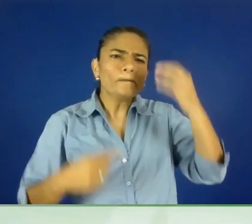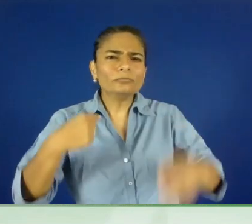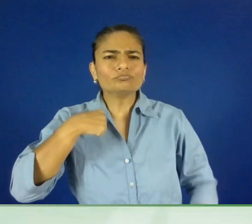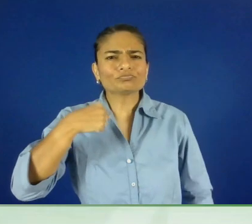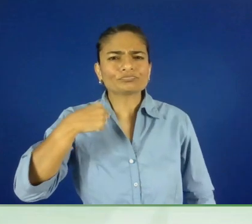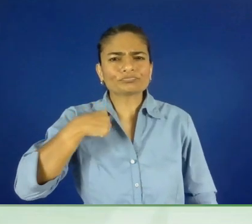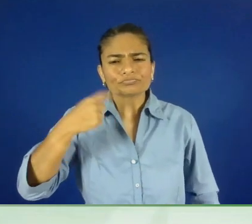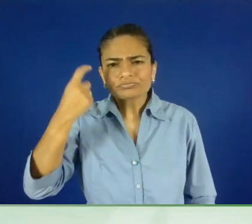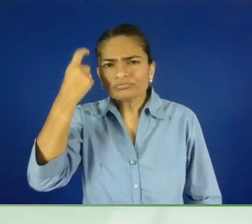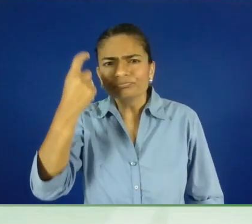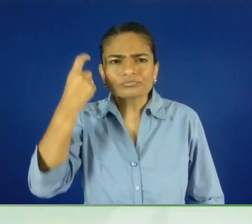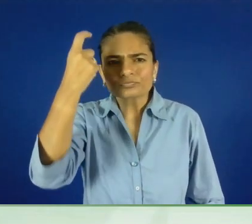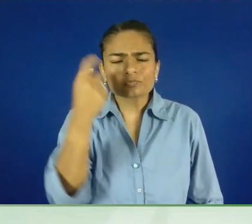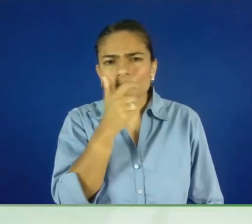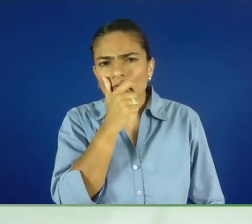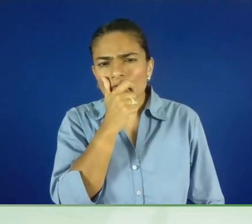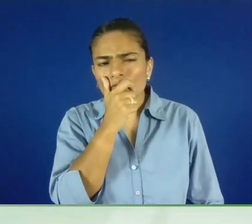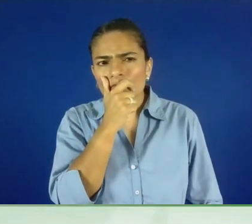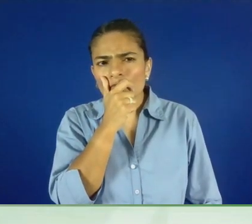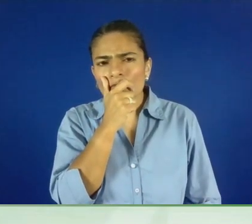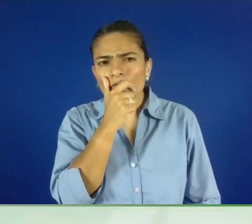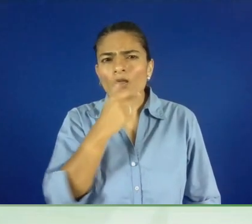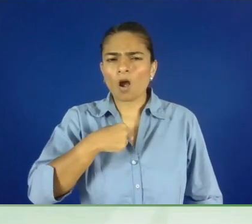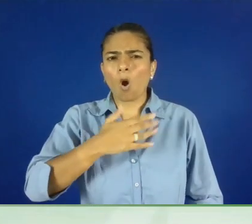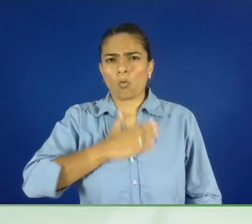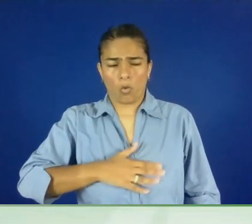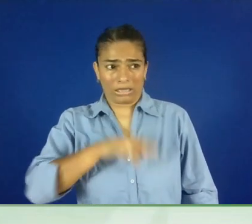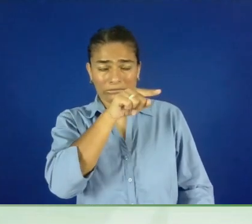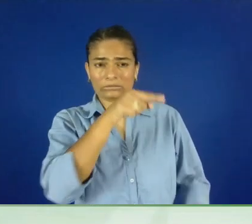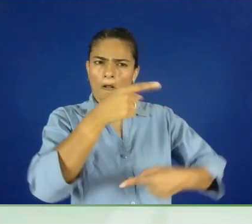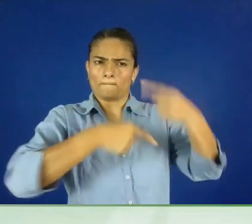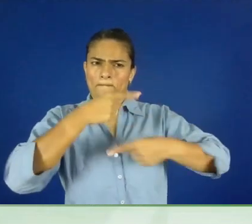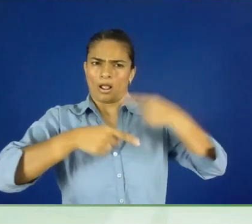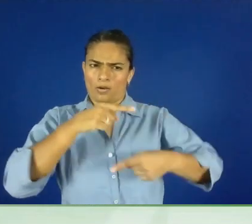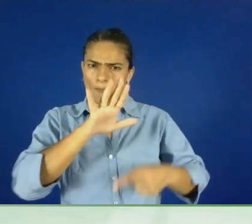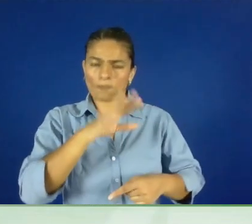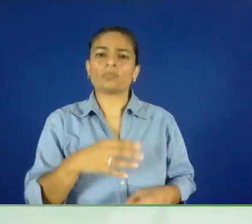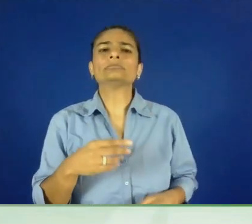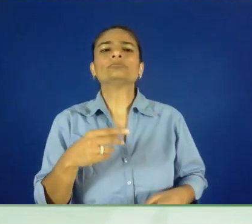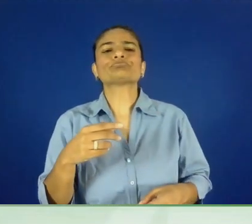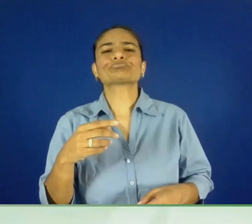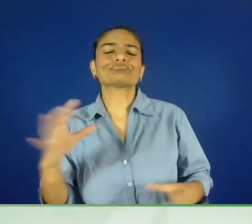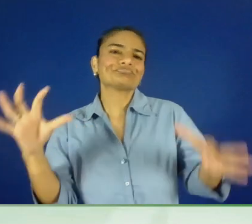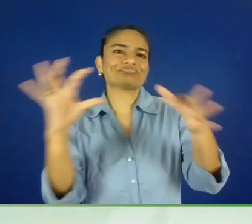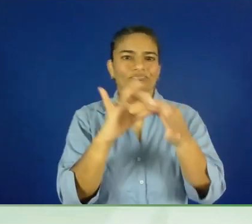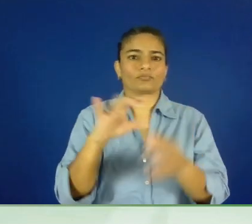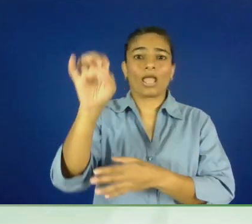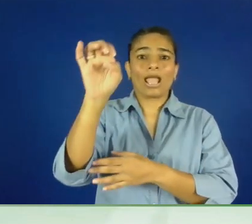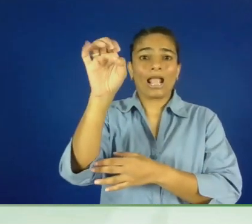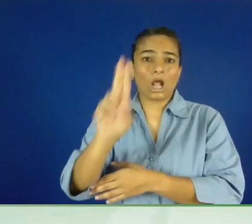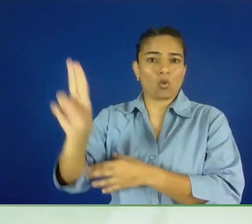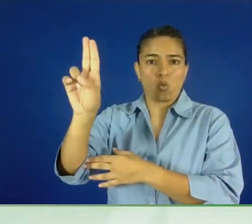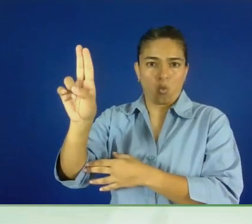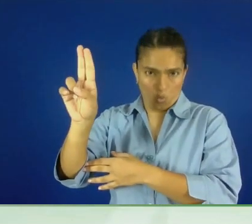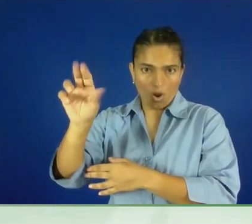looking into the AI Act and the European Accessibility Act for Europe. And 4 things stood out there. One is